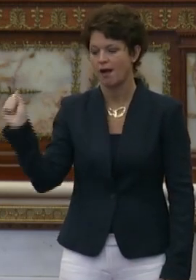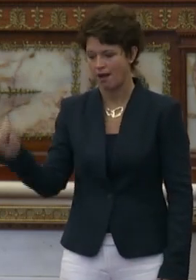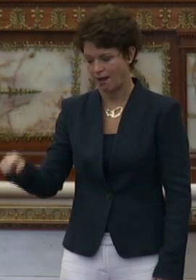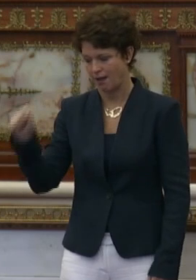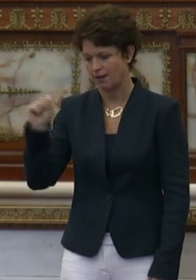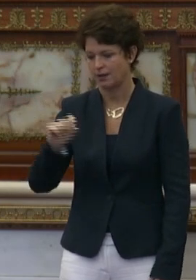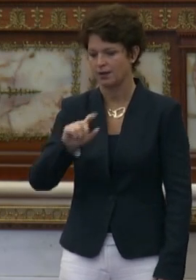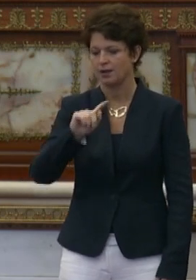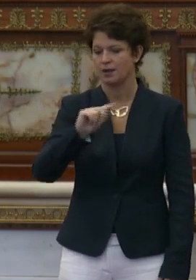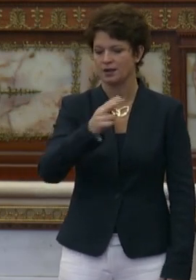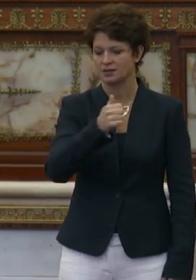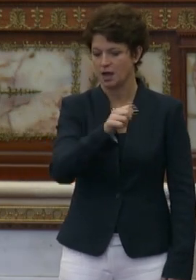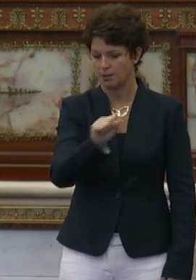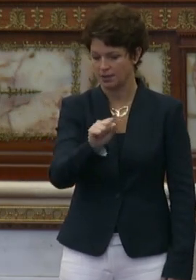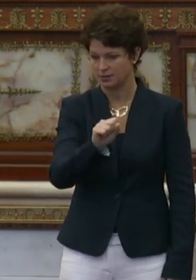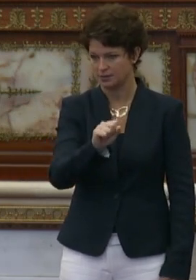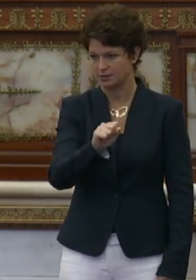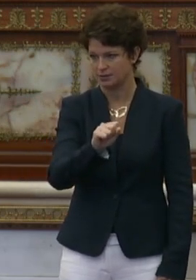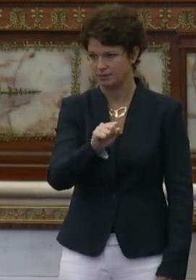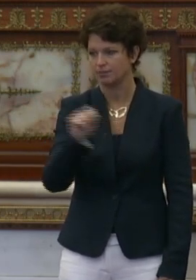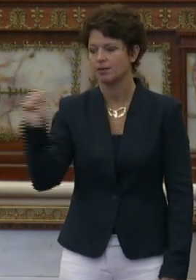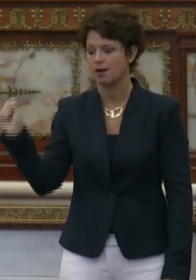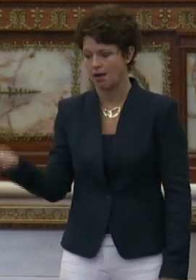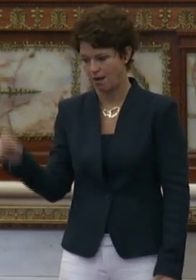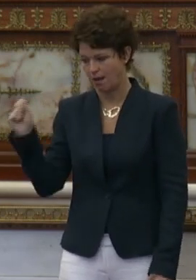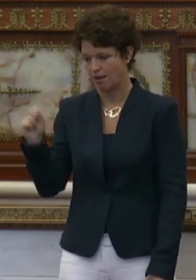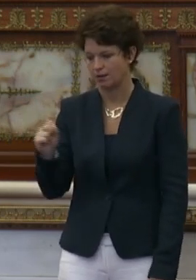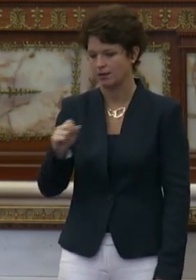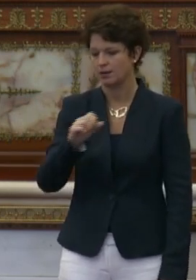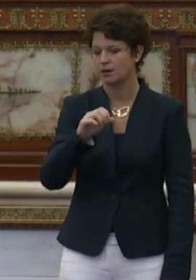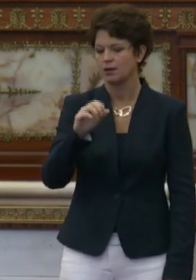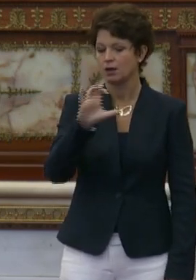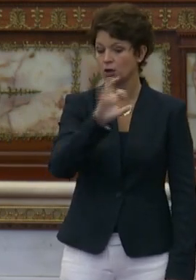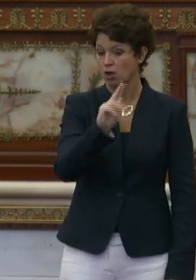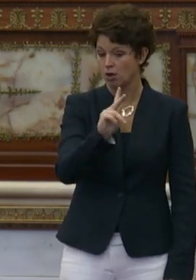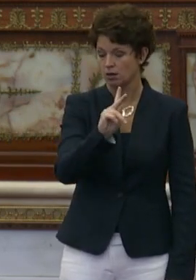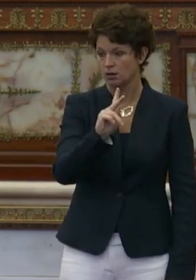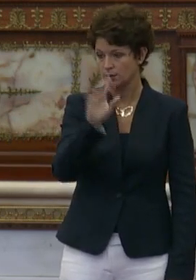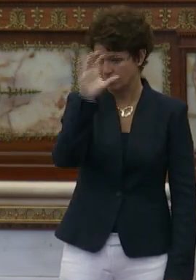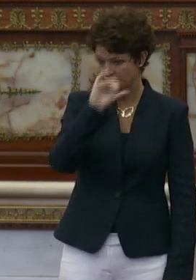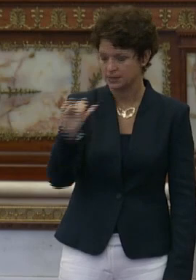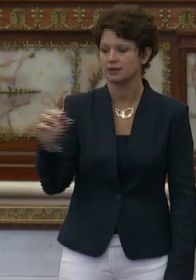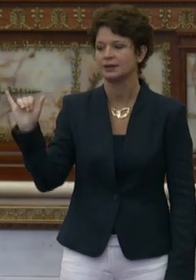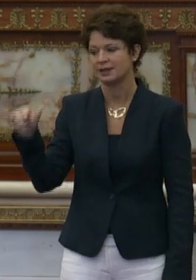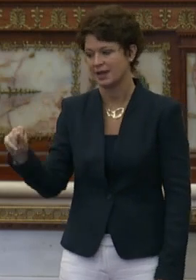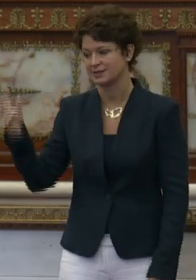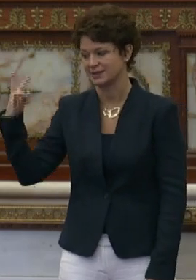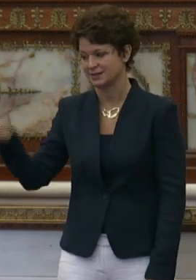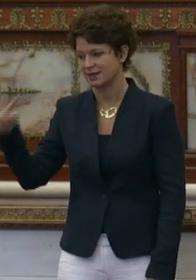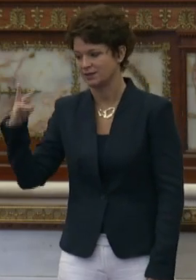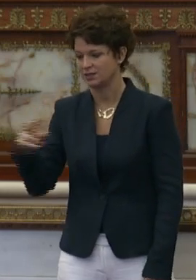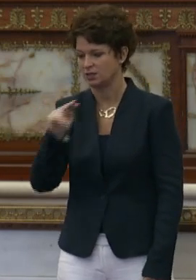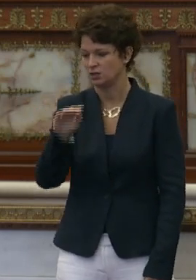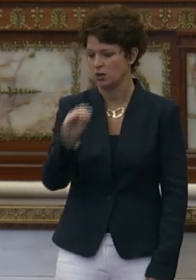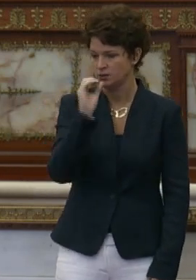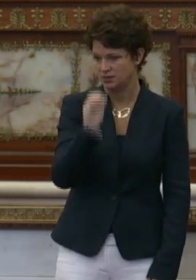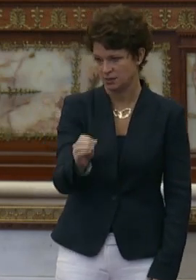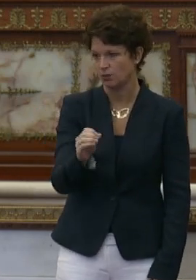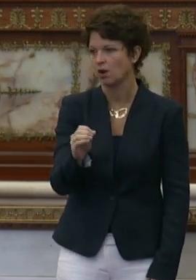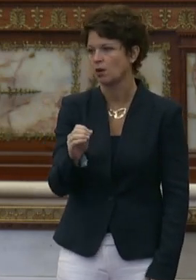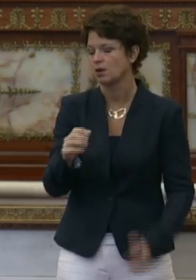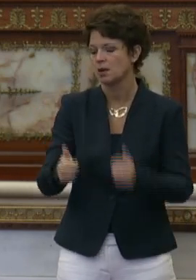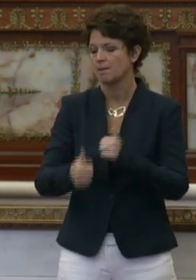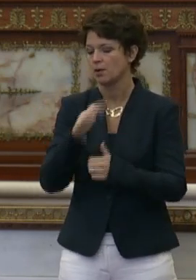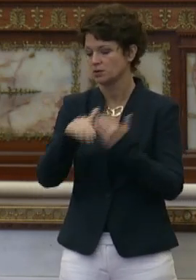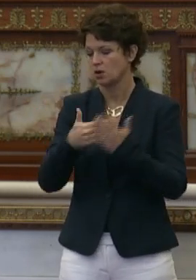Aye. Councilman Thomas? Aye. Council President Clark? Aye. The ayes are 17 and nays are zero. Majority